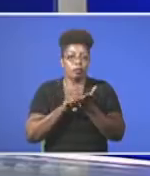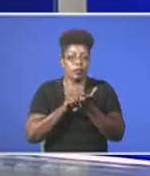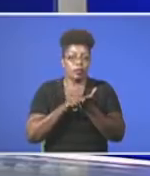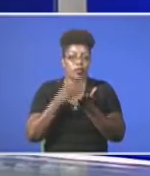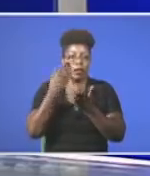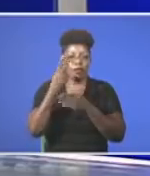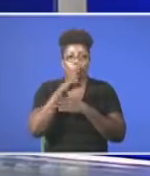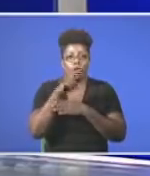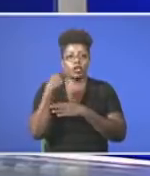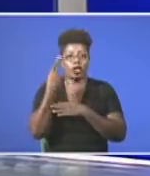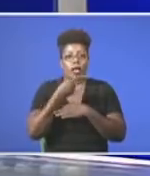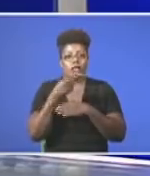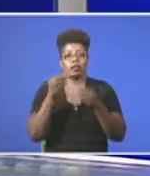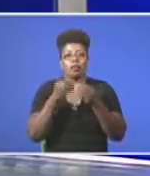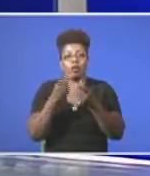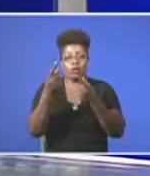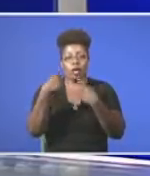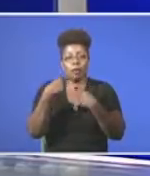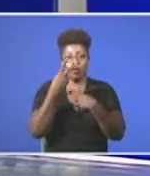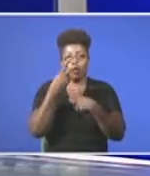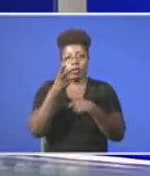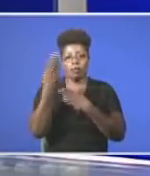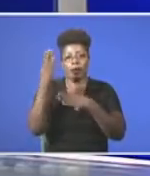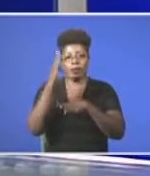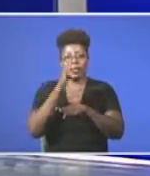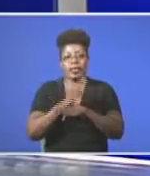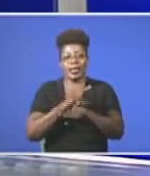us. Well, there's more to come. You're watching the Bahamas Tonight, the